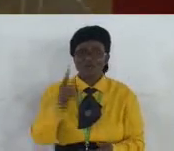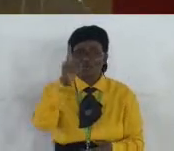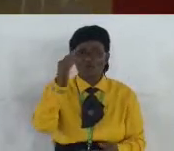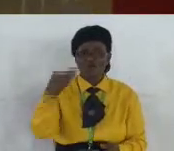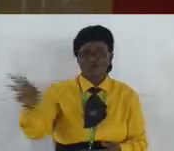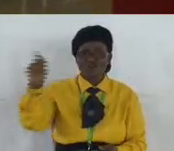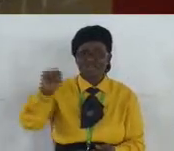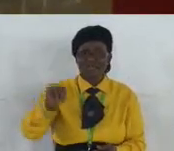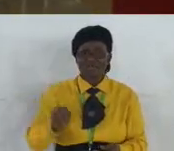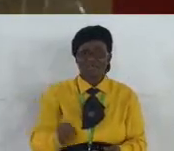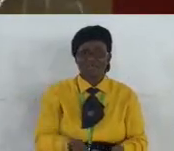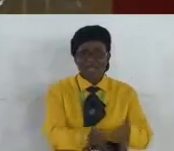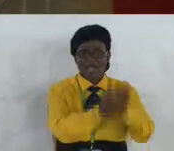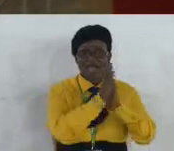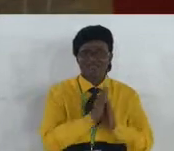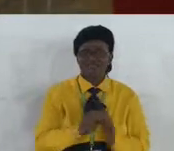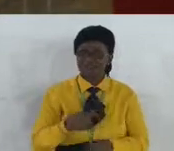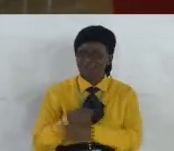tell us the secret.